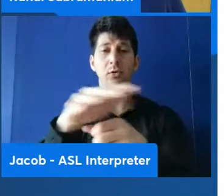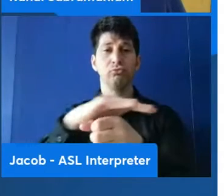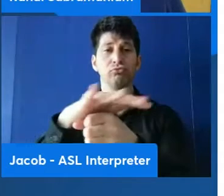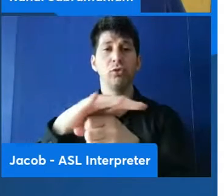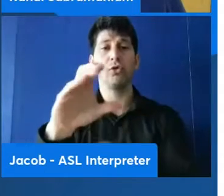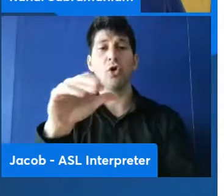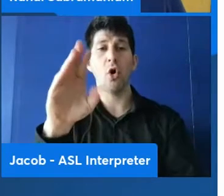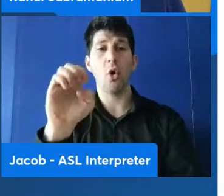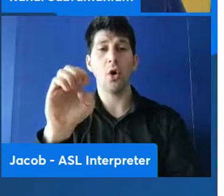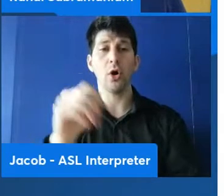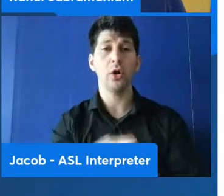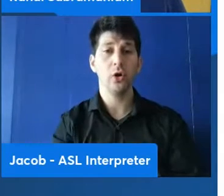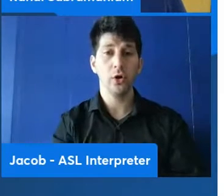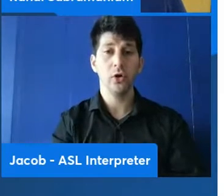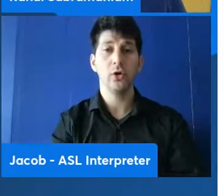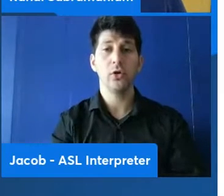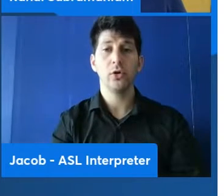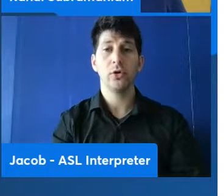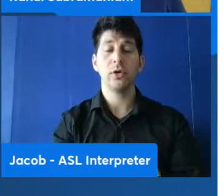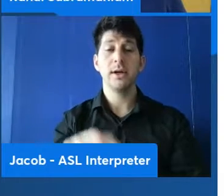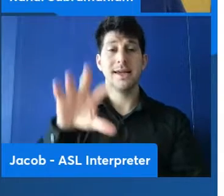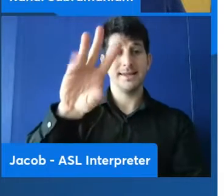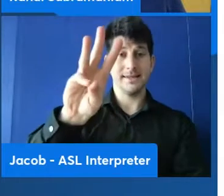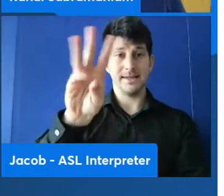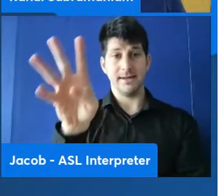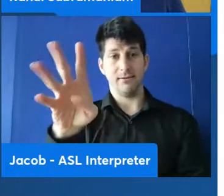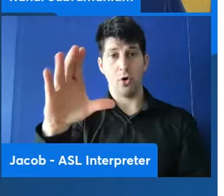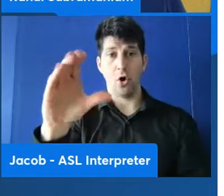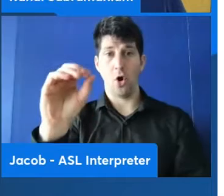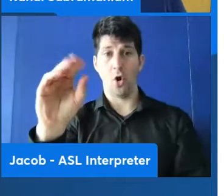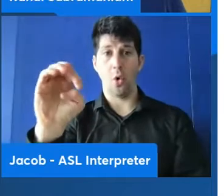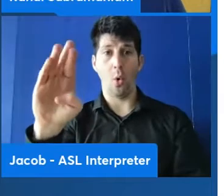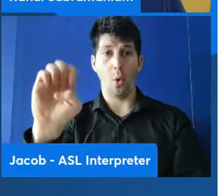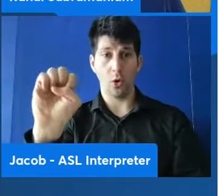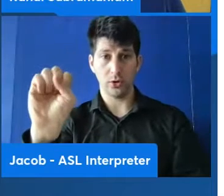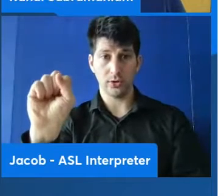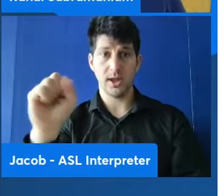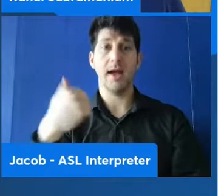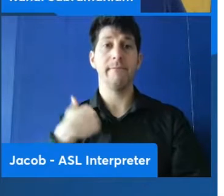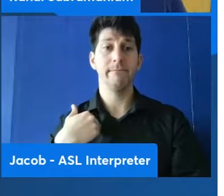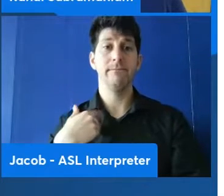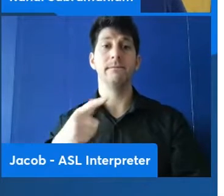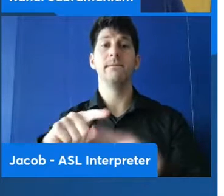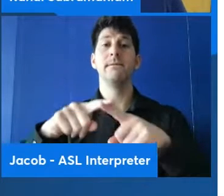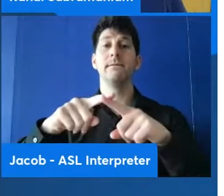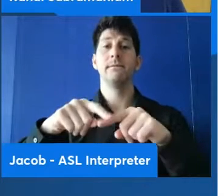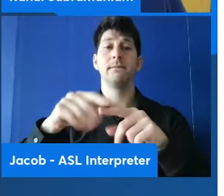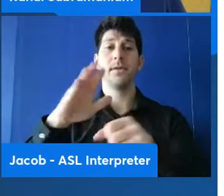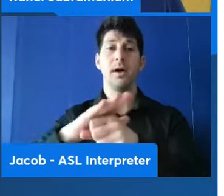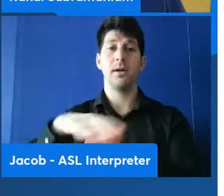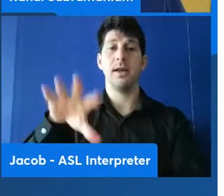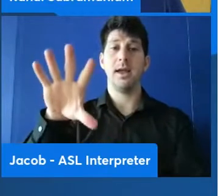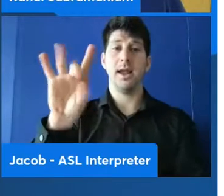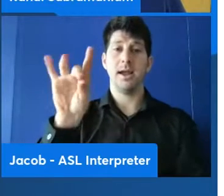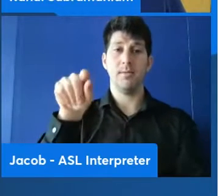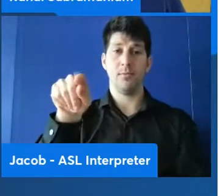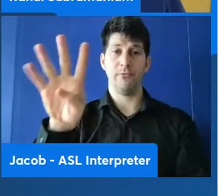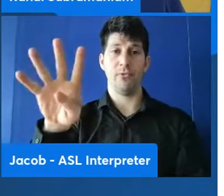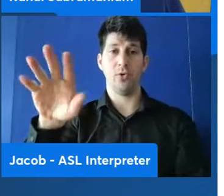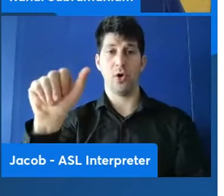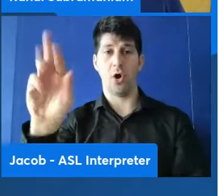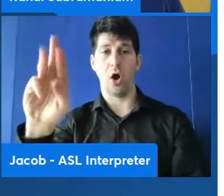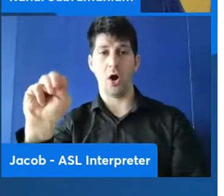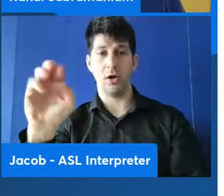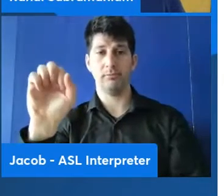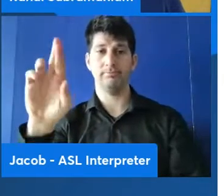In terms of spec, we've got 64 cores. It's based on ARM 8.4, or what